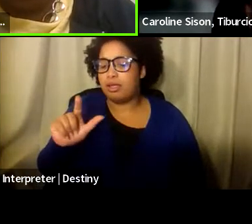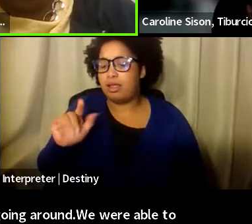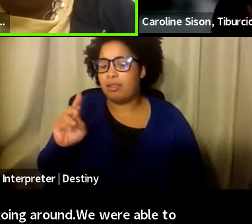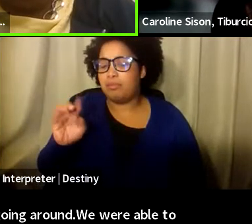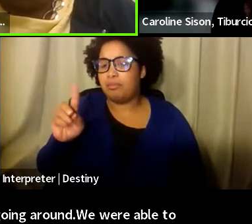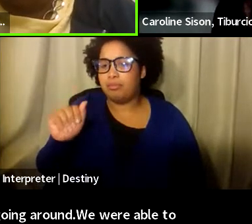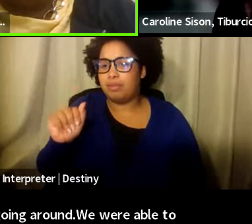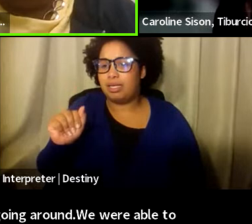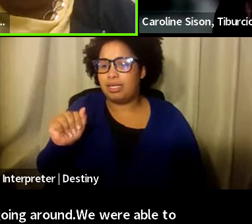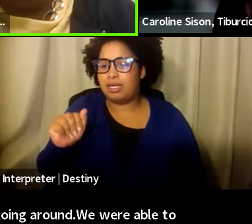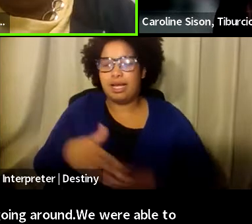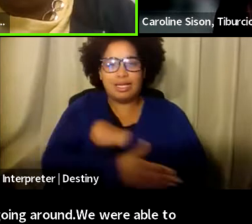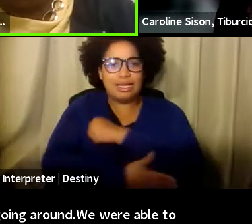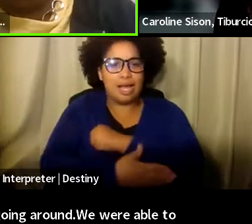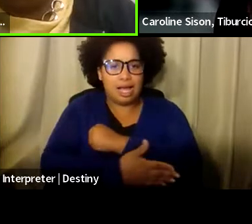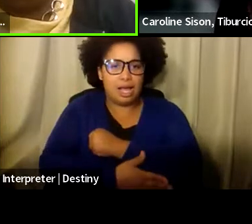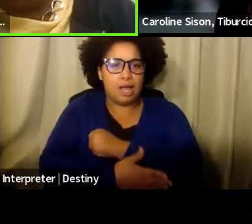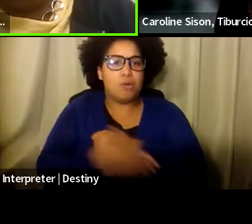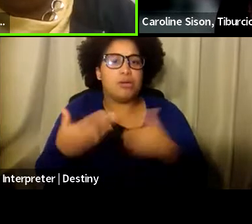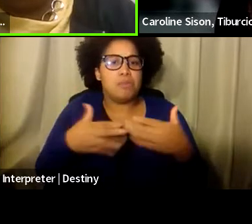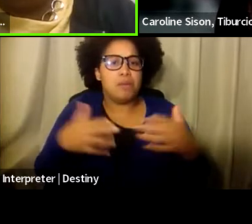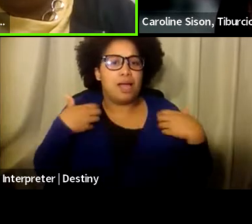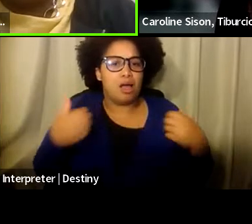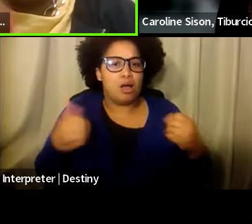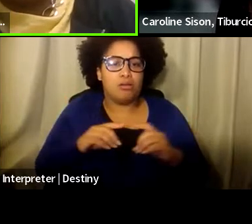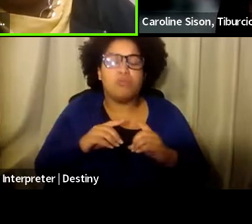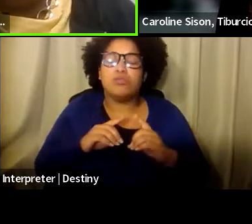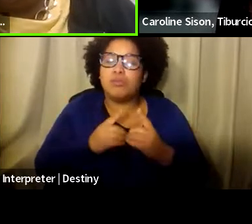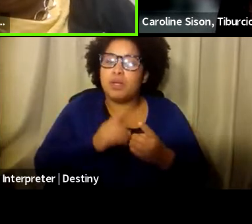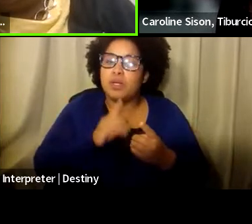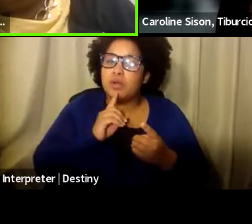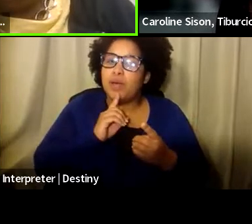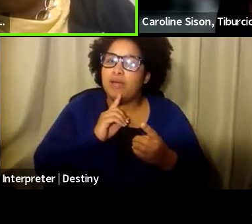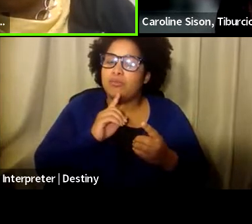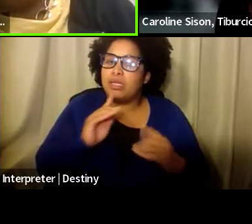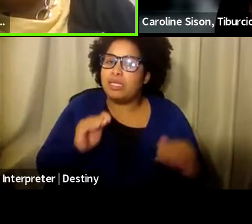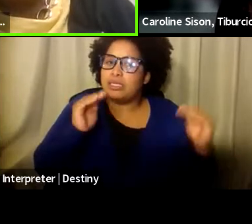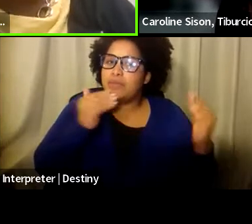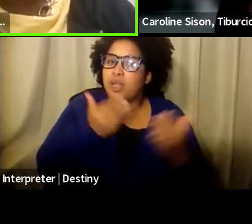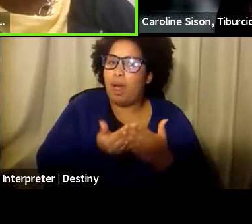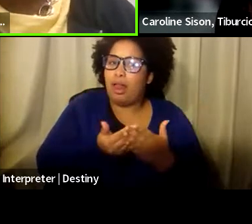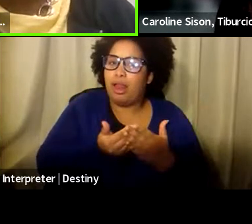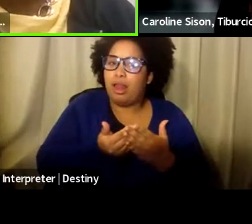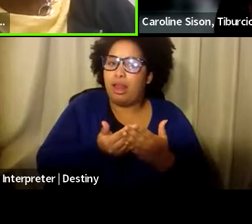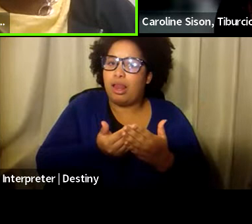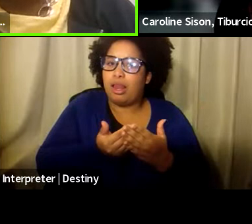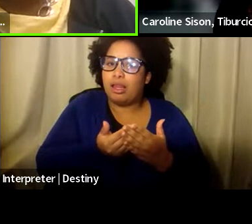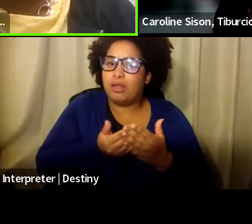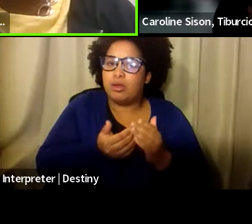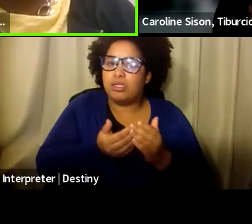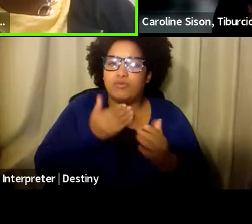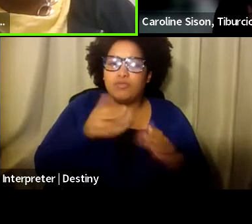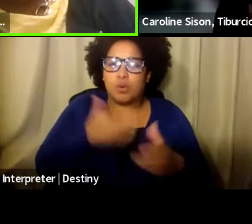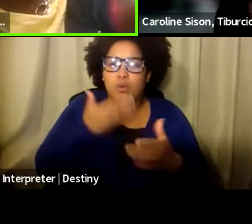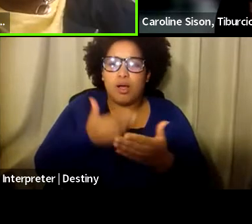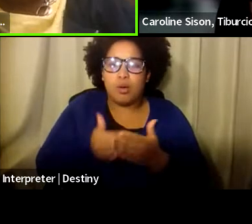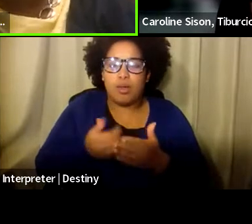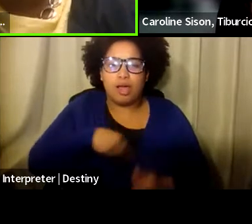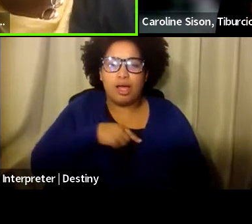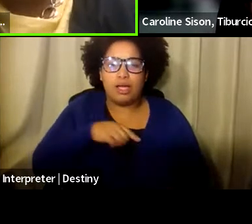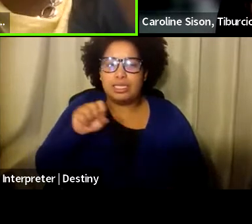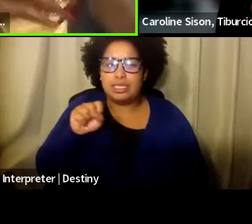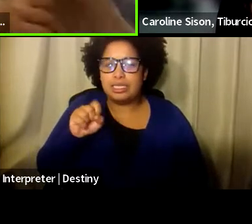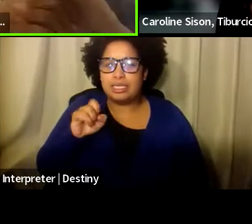Health Department, I think they have been exceptionally well to Serenity House because when